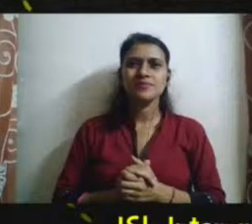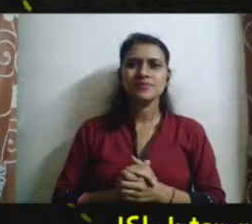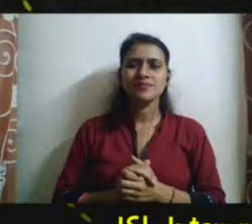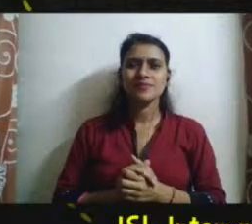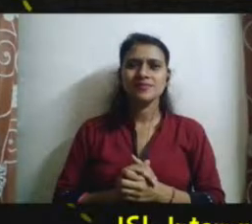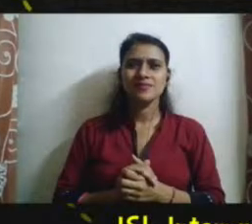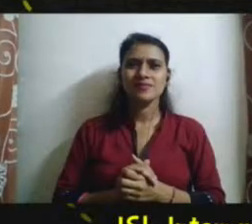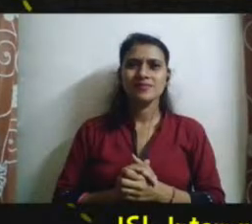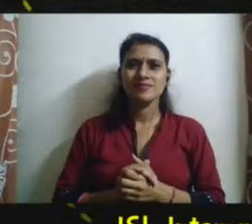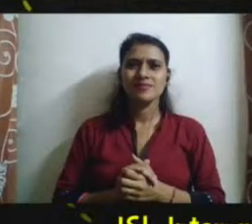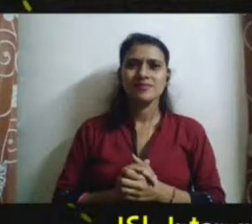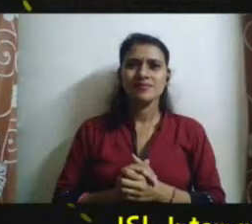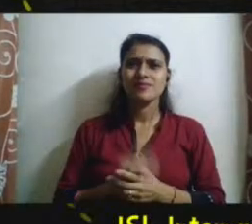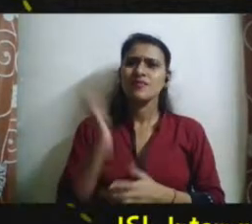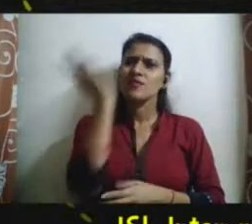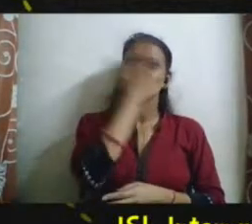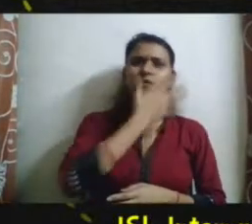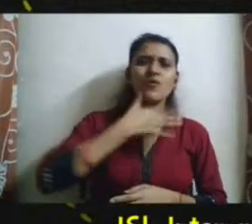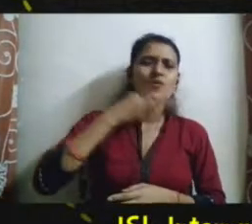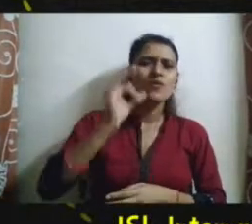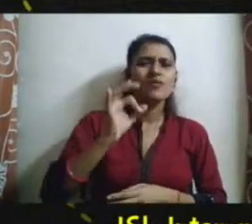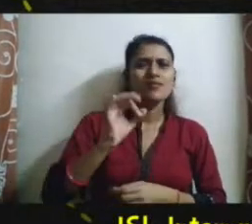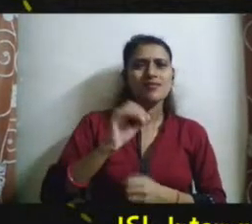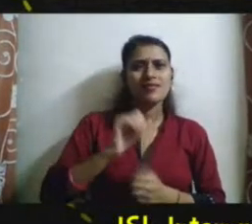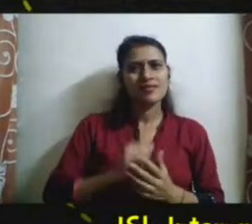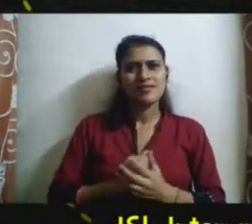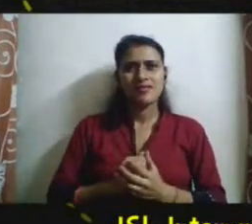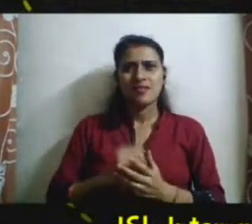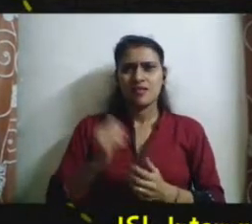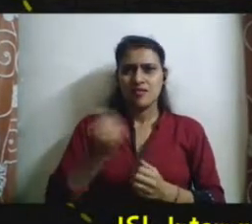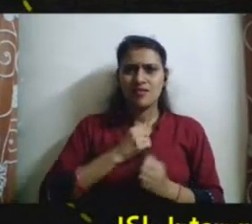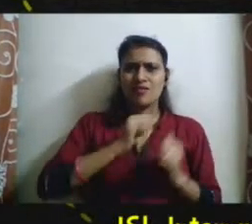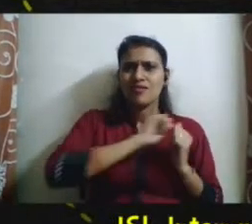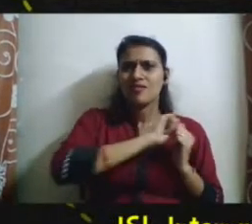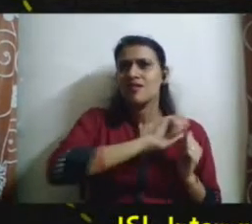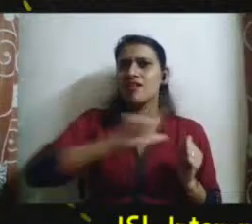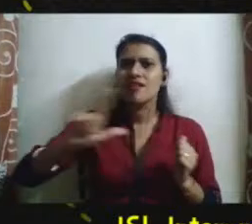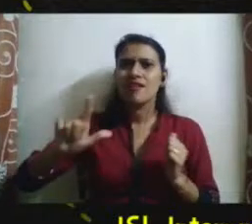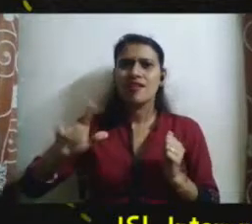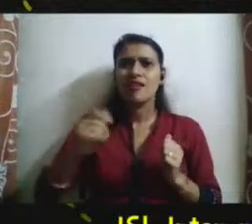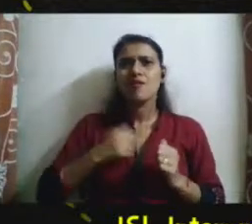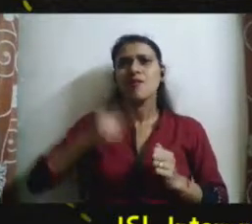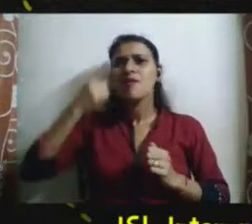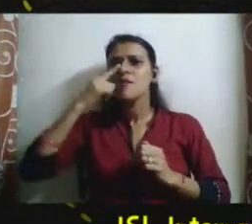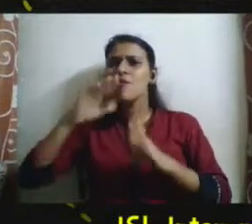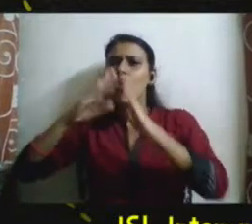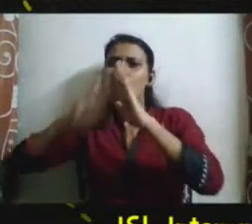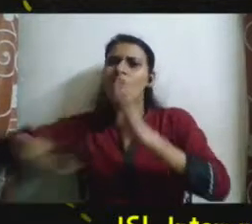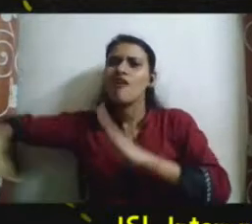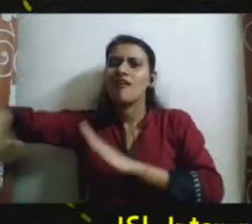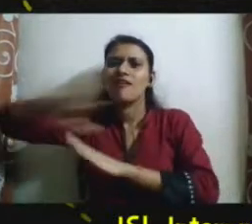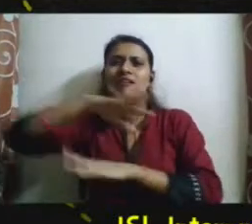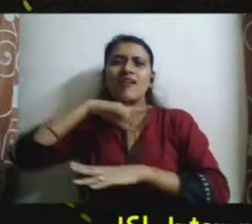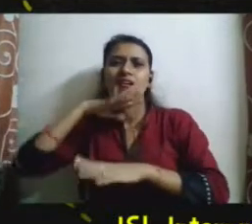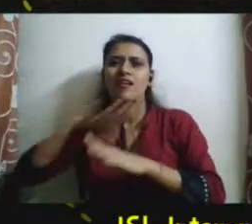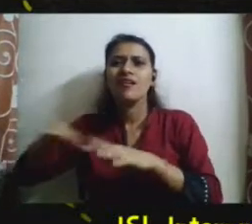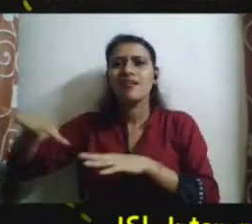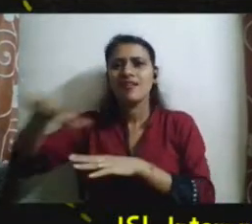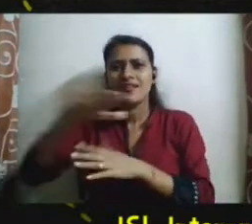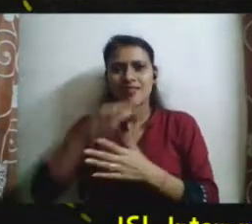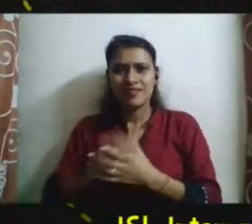Sundar sari mori maike me mail bhai kalai